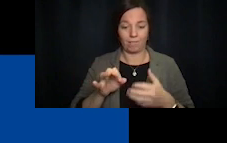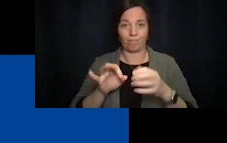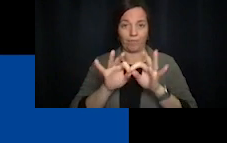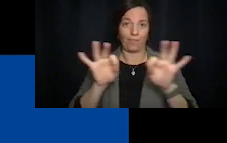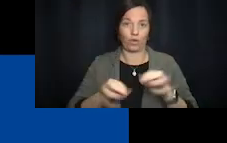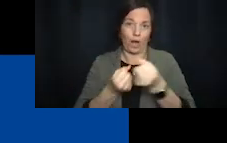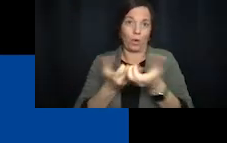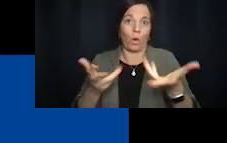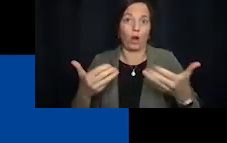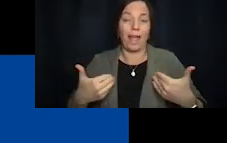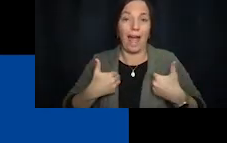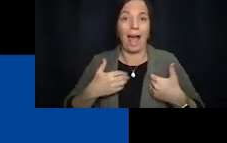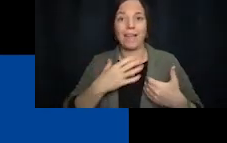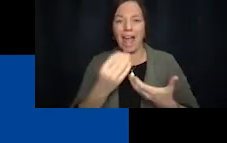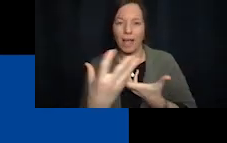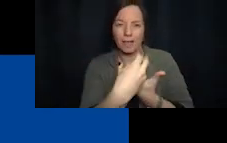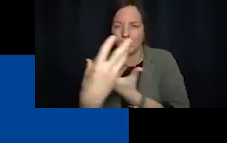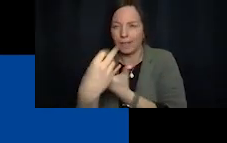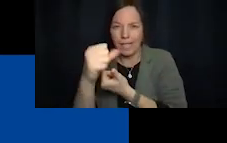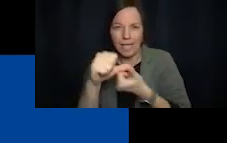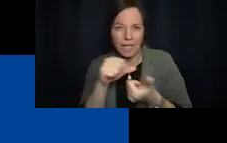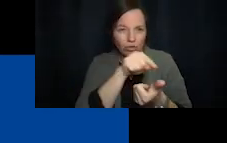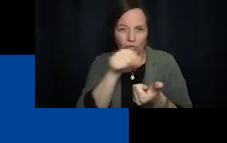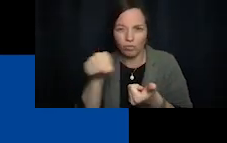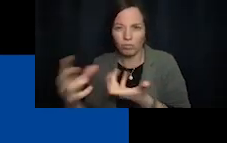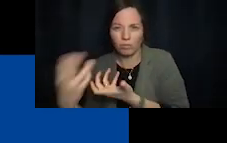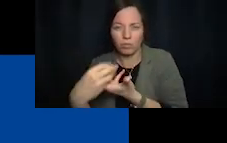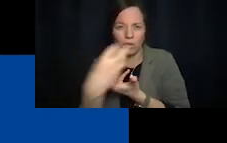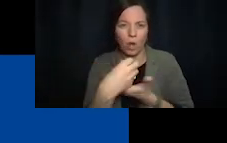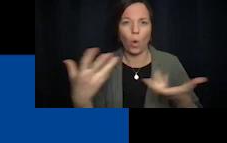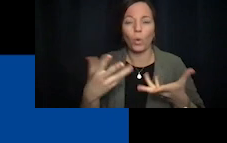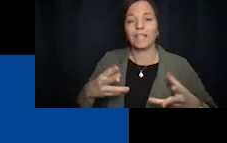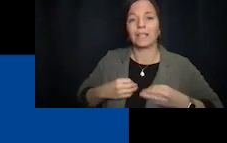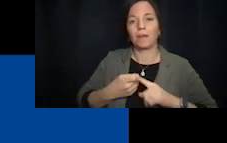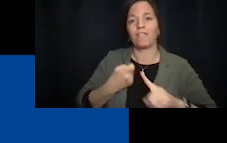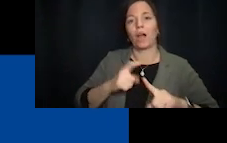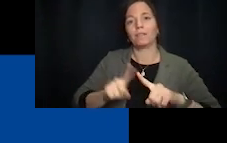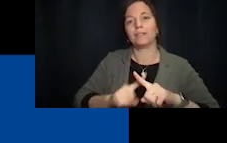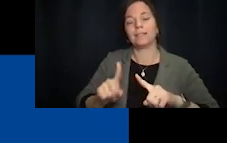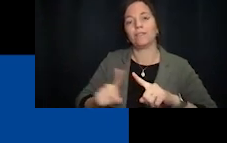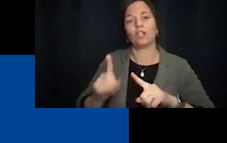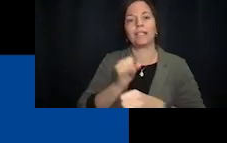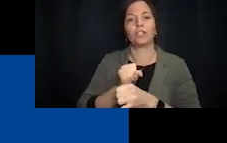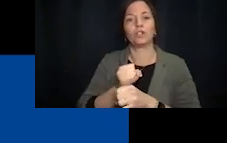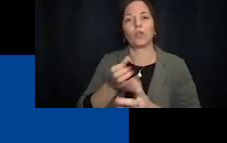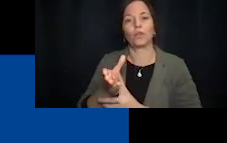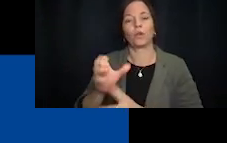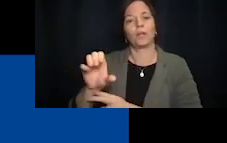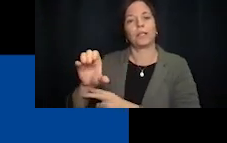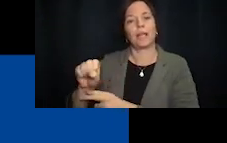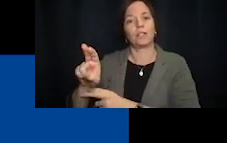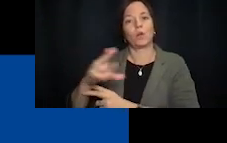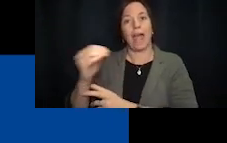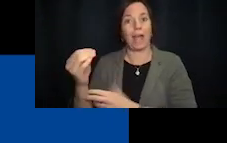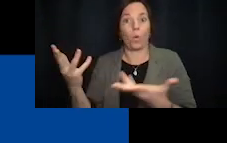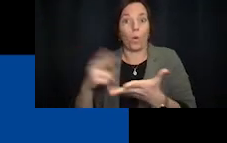account what each has, what will be accepted by the different institutions, UC and CSU, and what that means to our